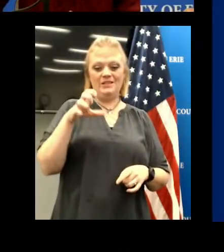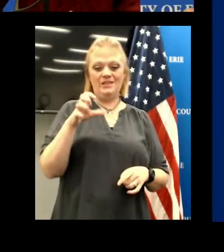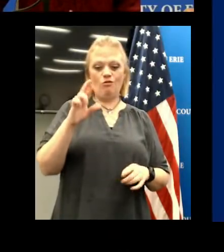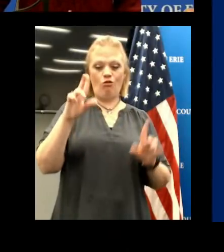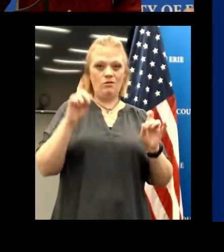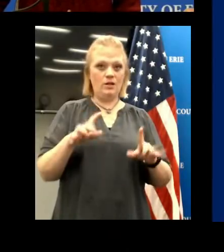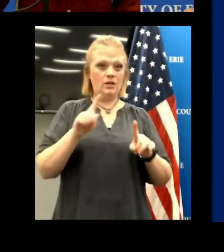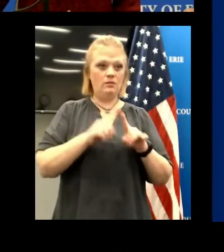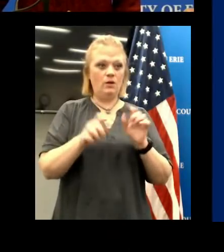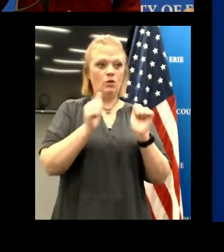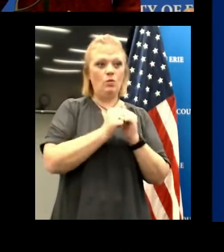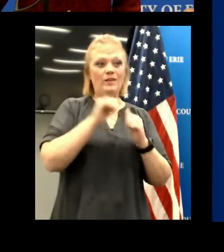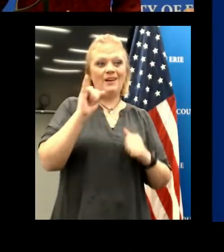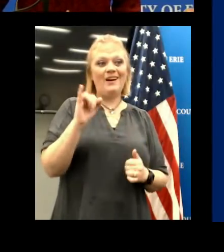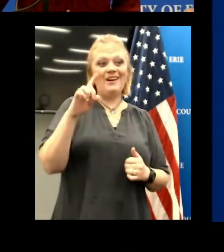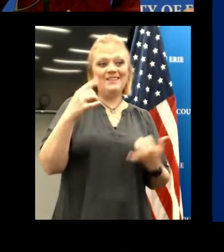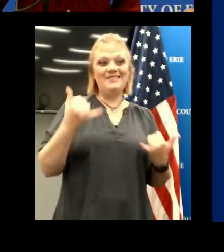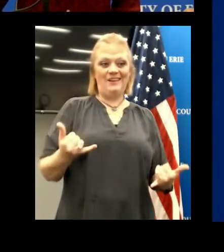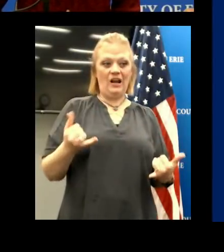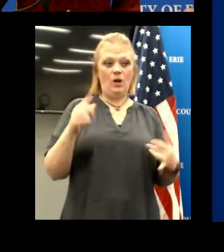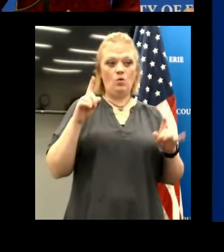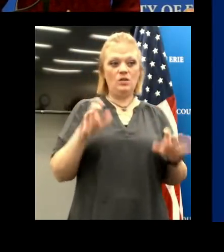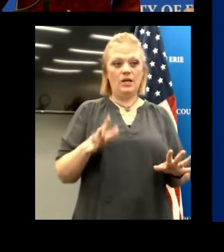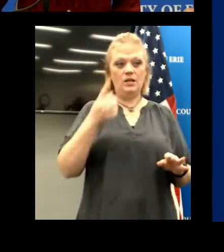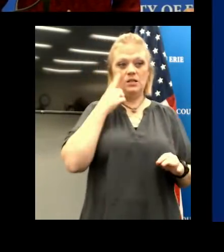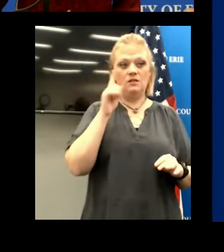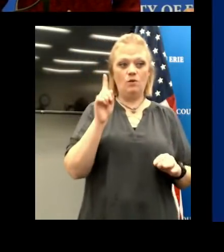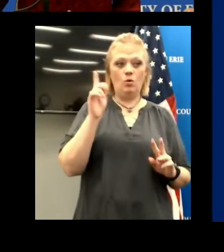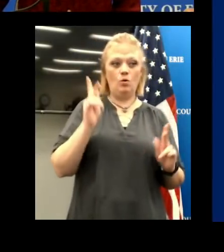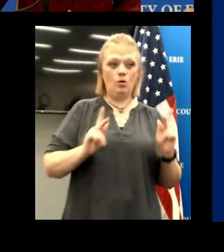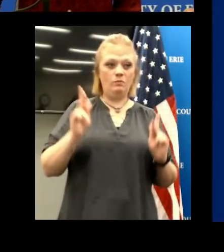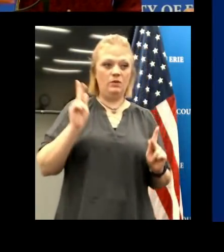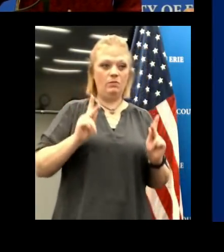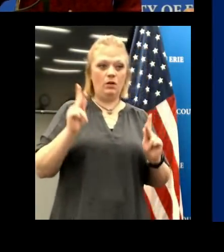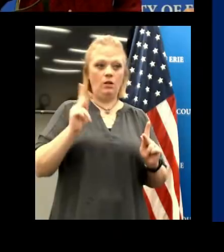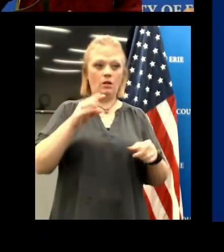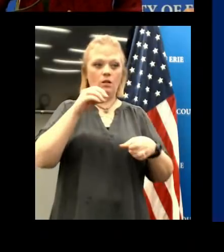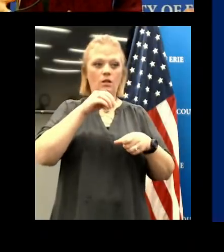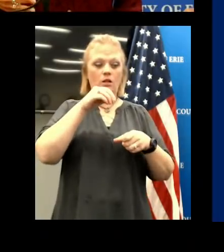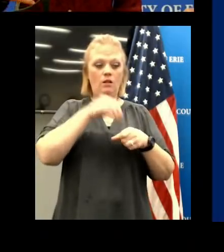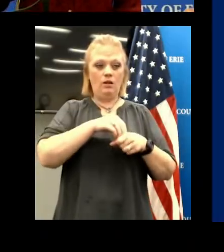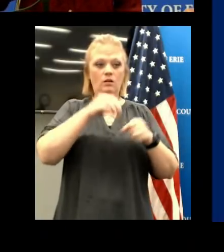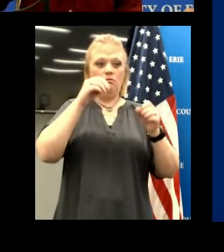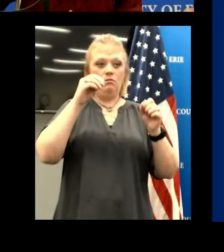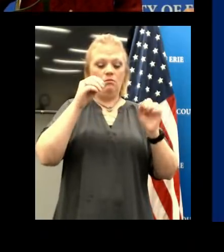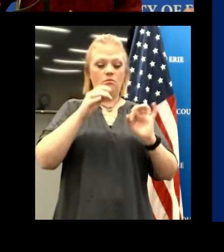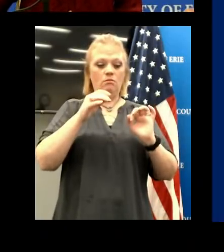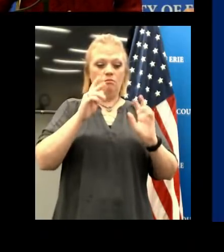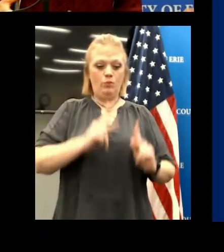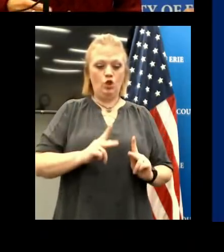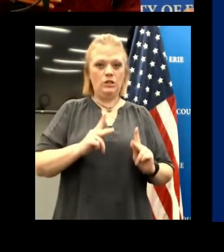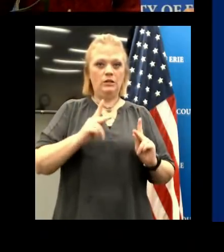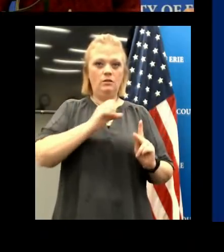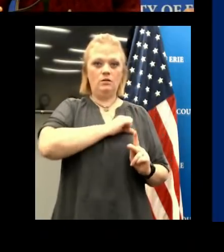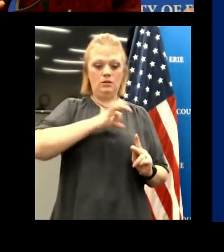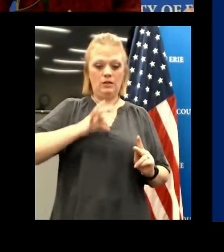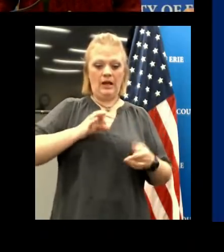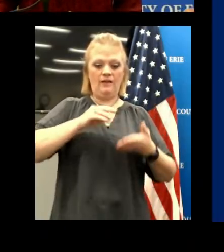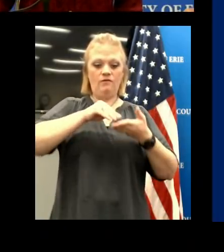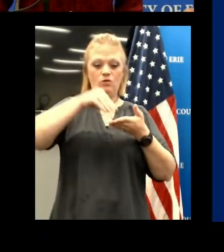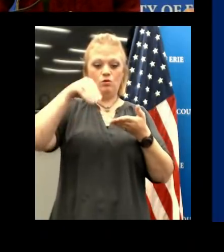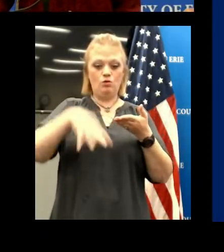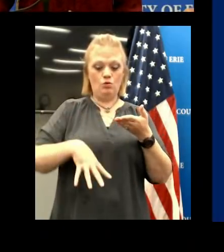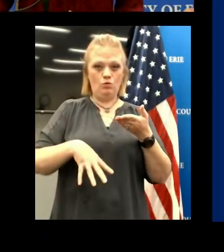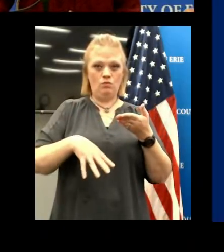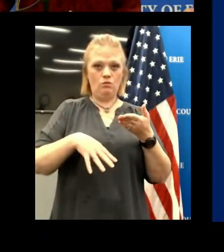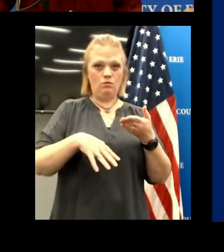with our ID Now tests, for people who are in person, either staff or students